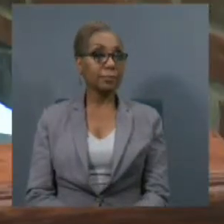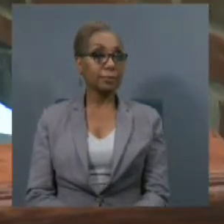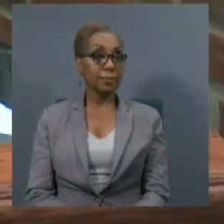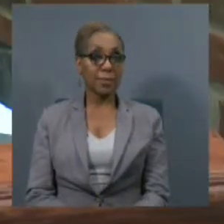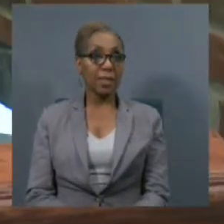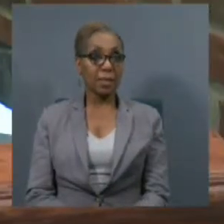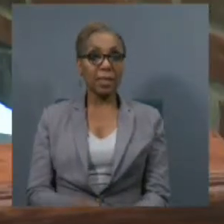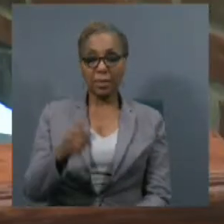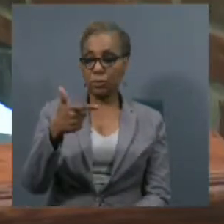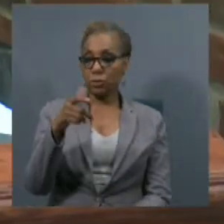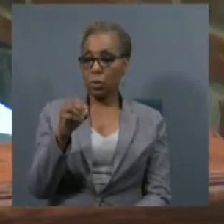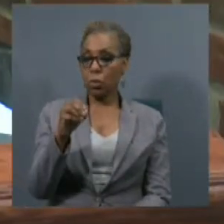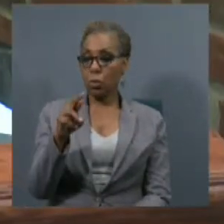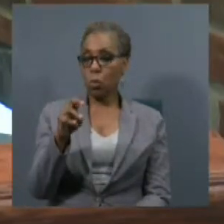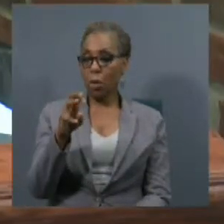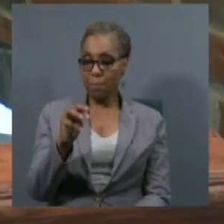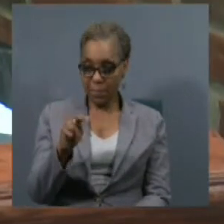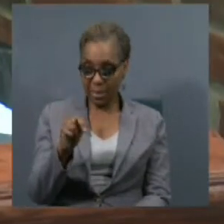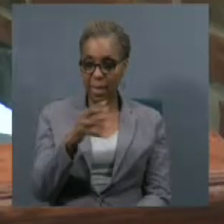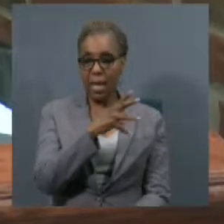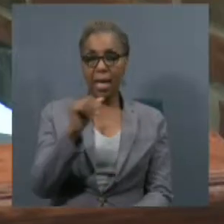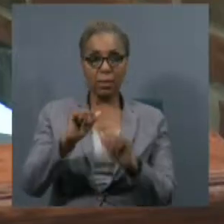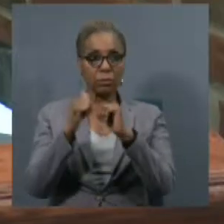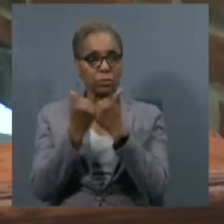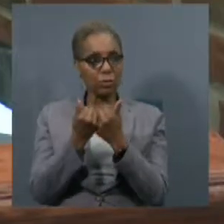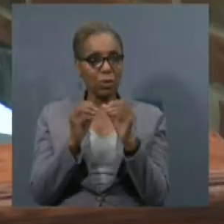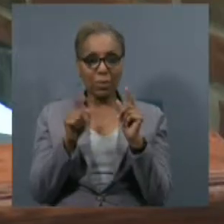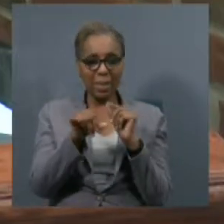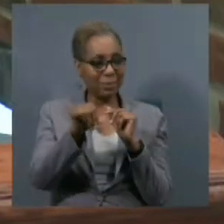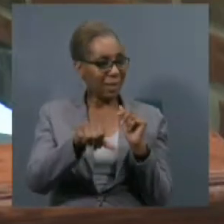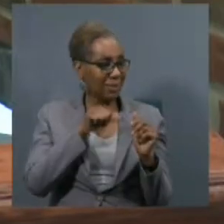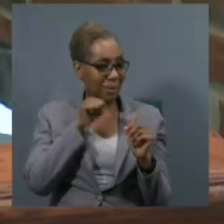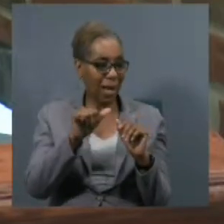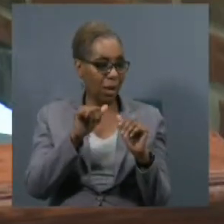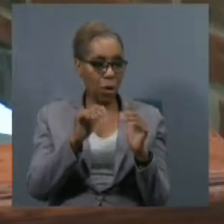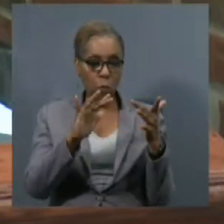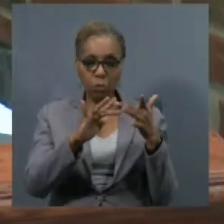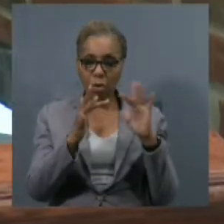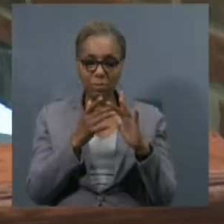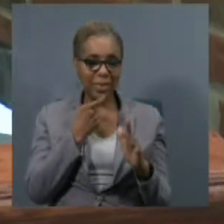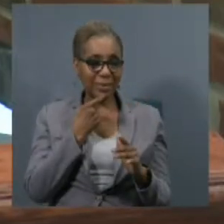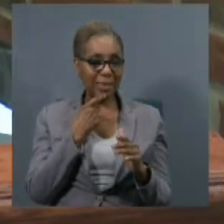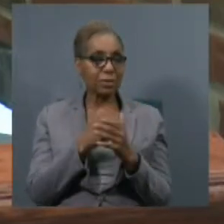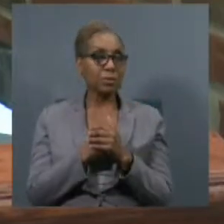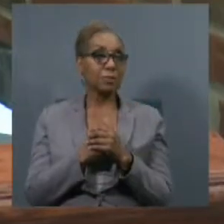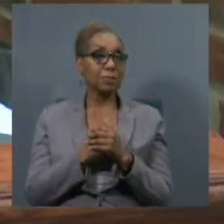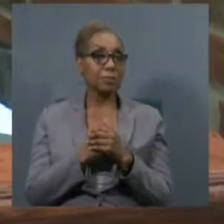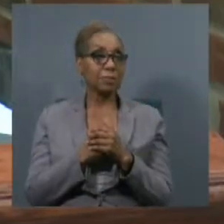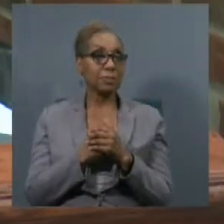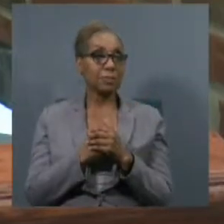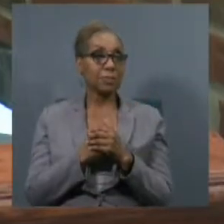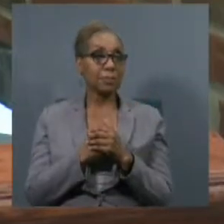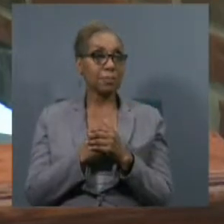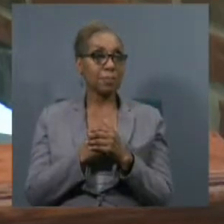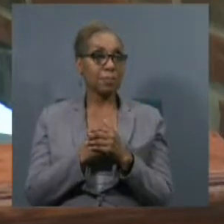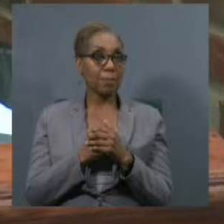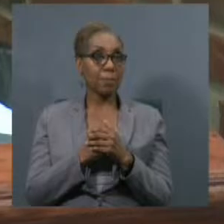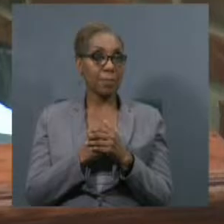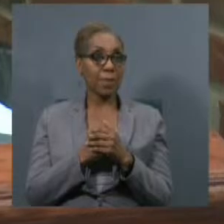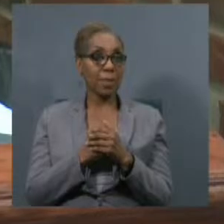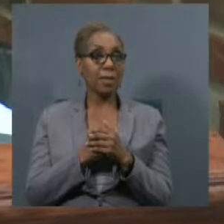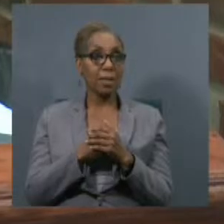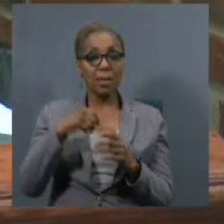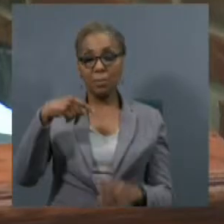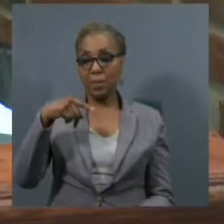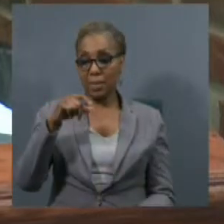It's Gorman and Associates. Well, that's not what the website says. Oh, okay. It's there. The